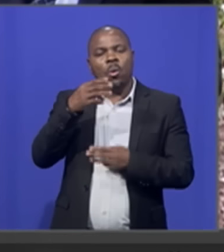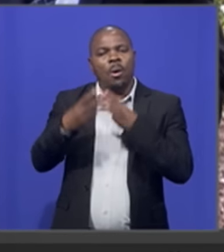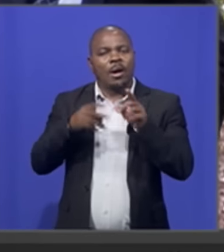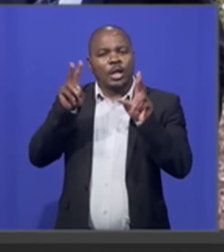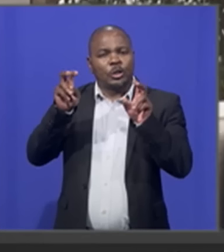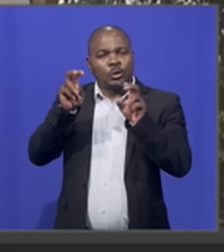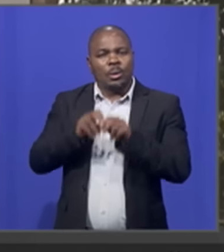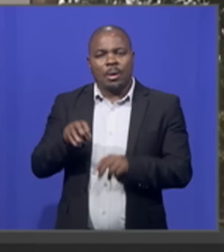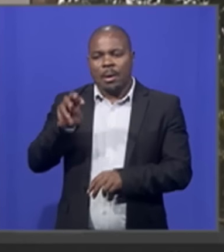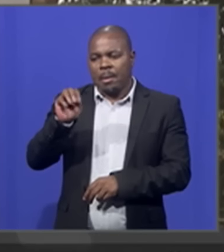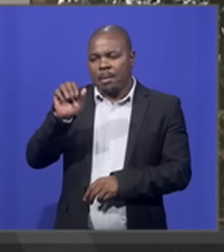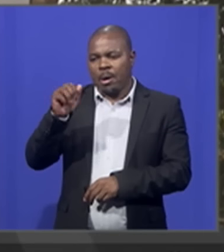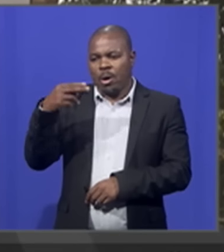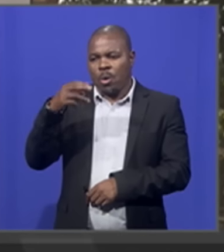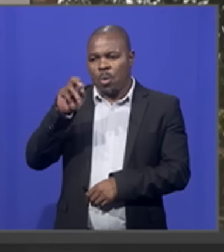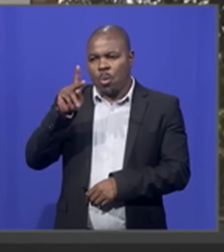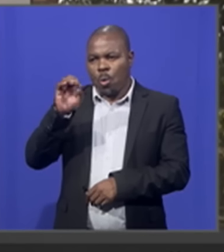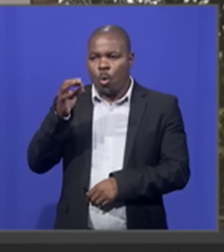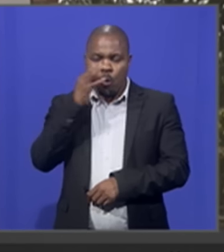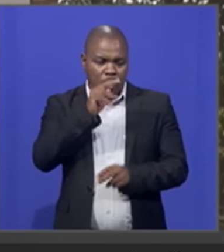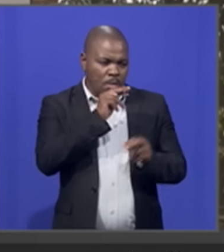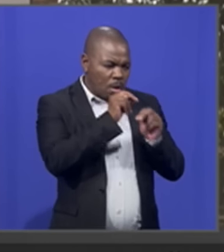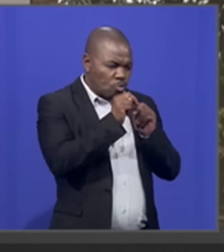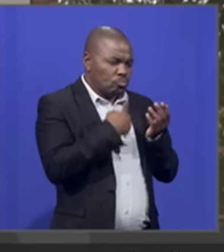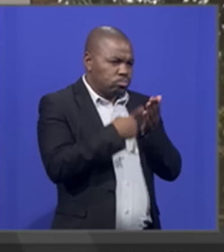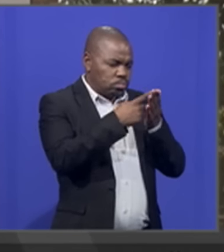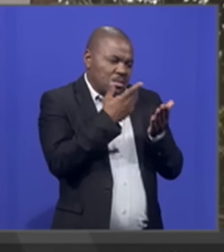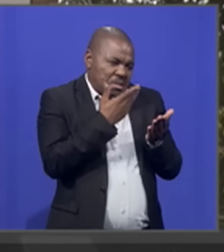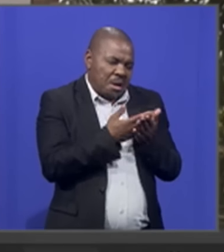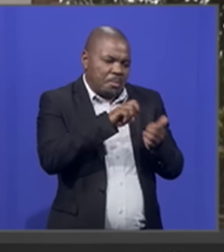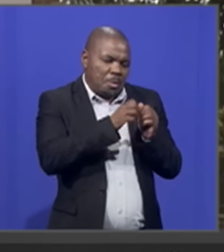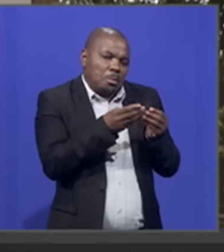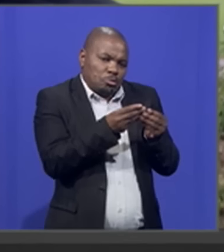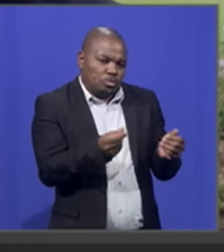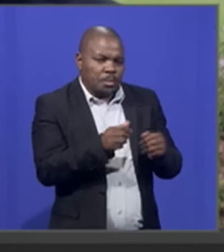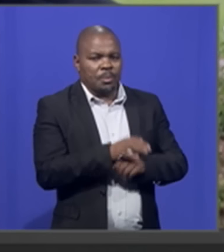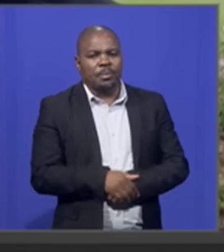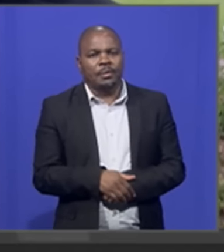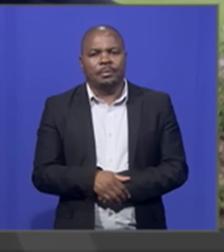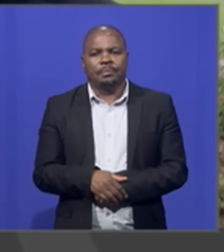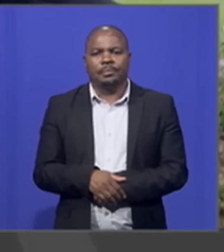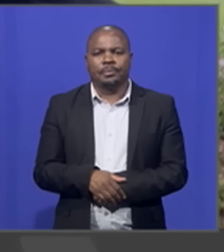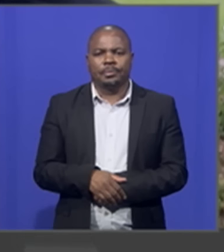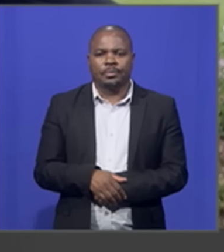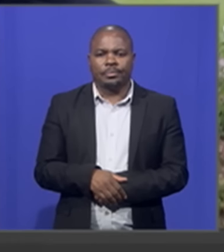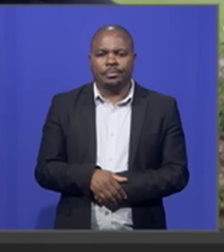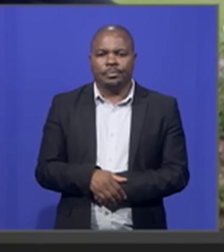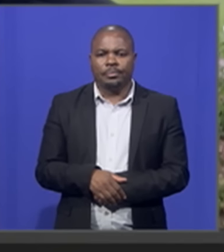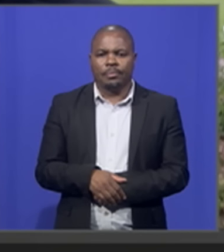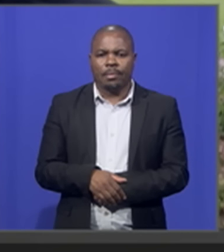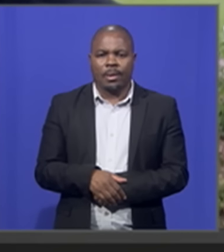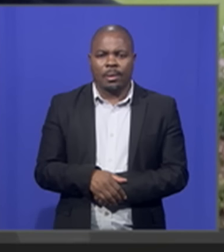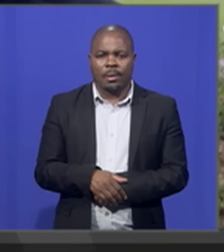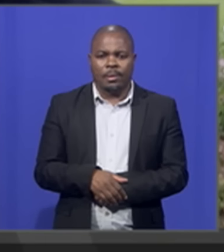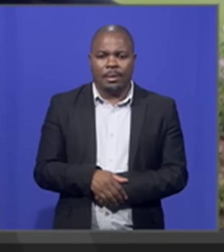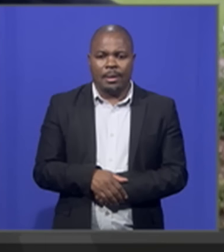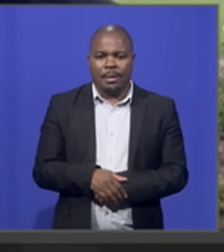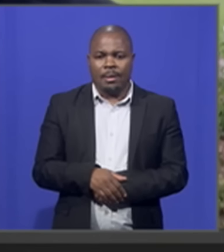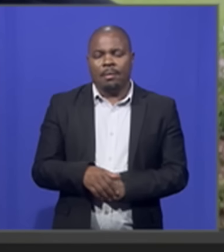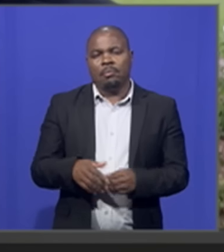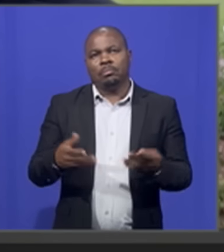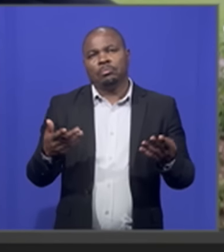tsa mofuta o di ka nna tsa tla ka tharabollo e botoka. Ga o lebella lekwalo